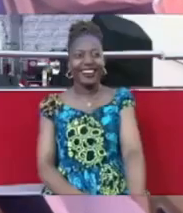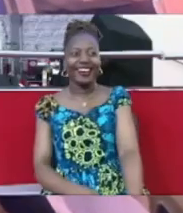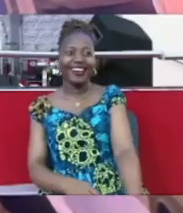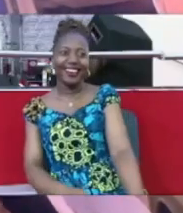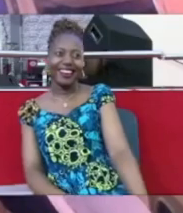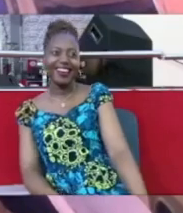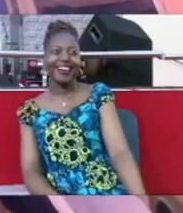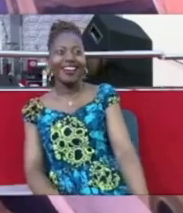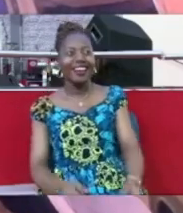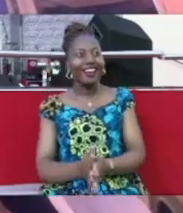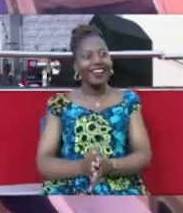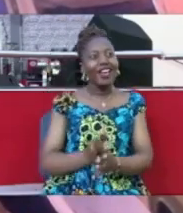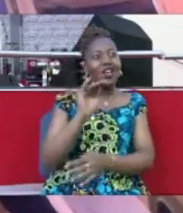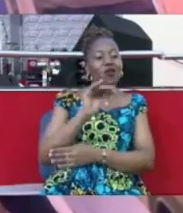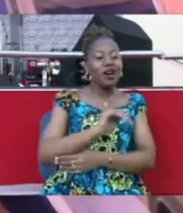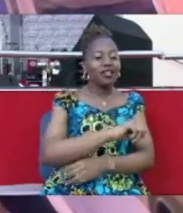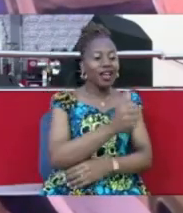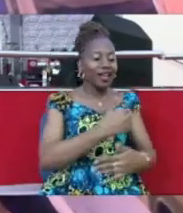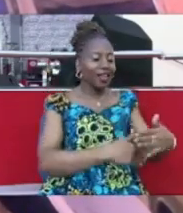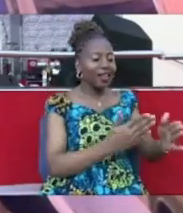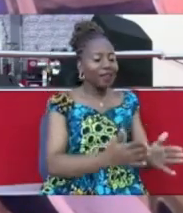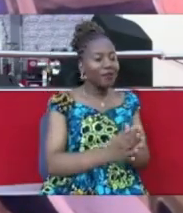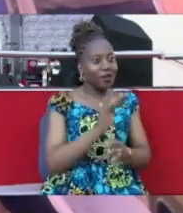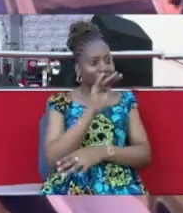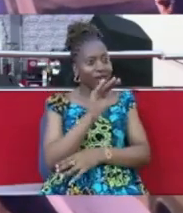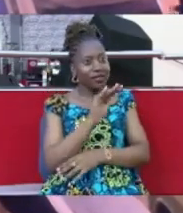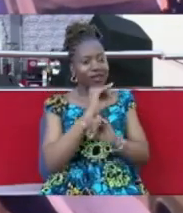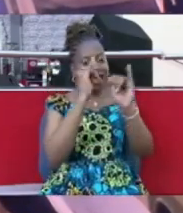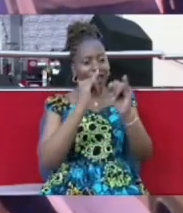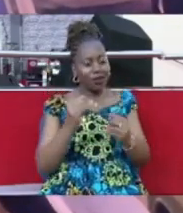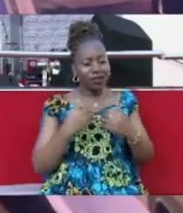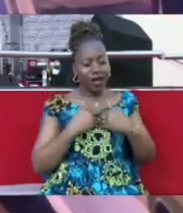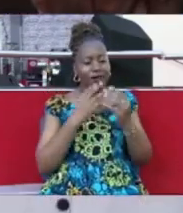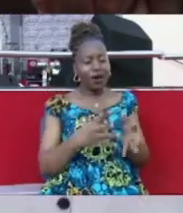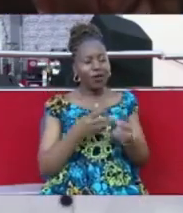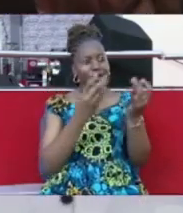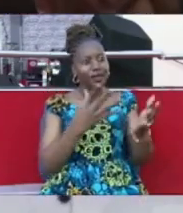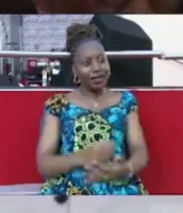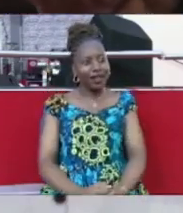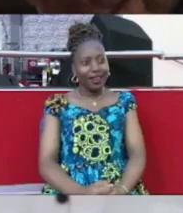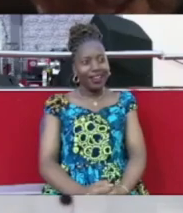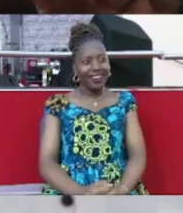grace. And in wako wangapi kwako? How many do you have?